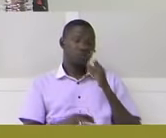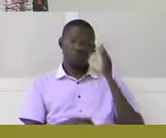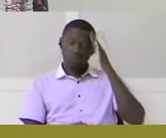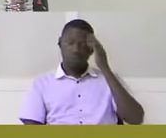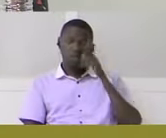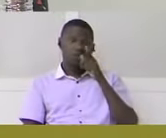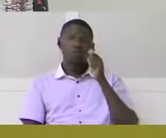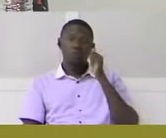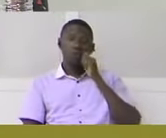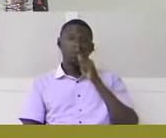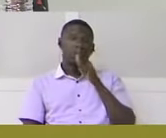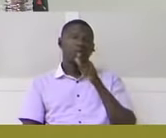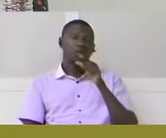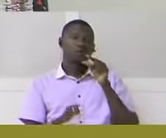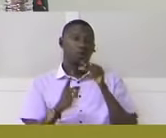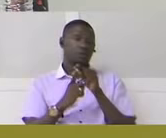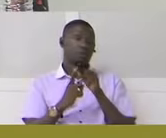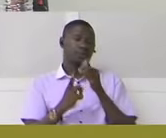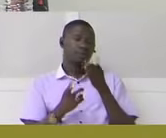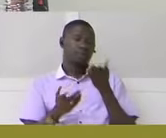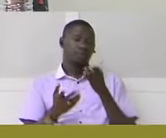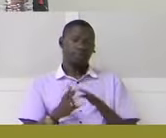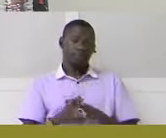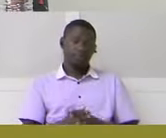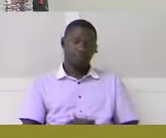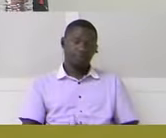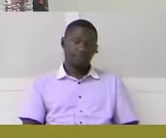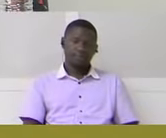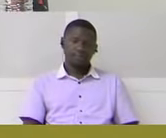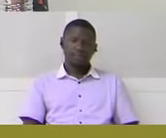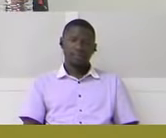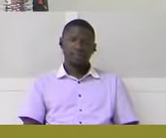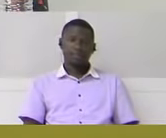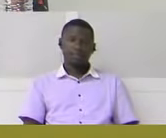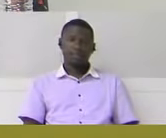word. Bari aketa aketa